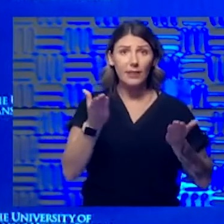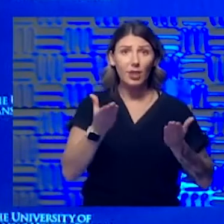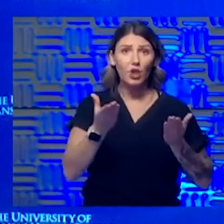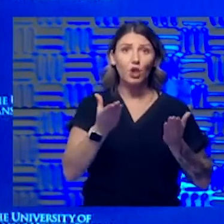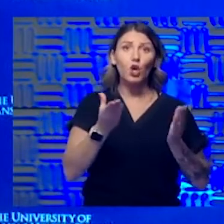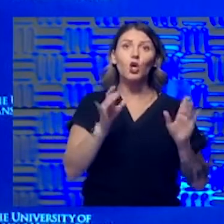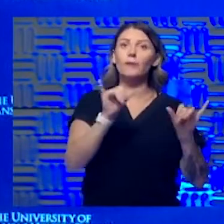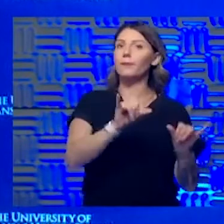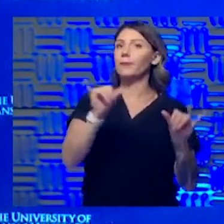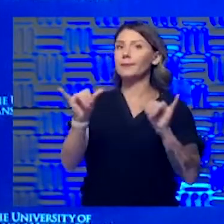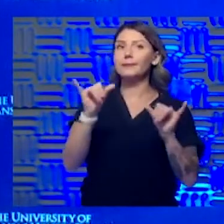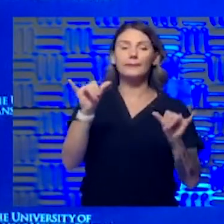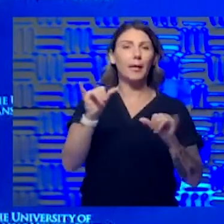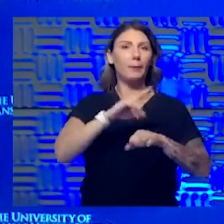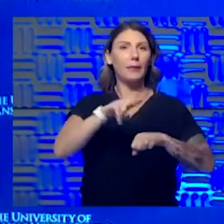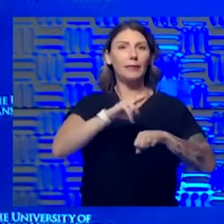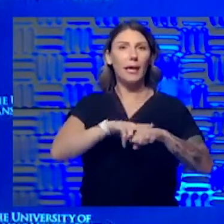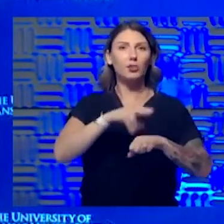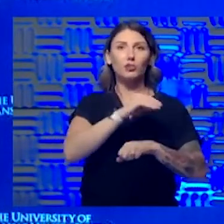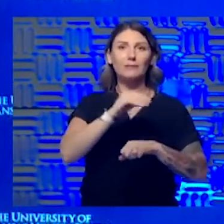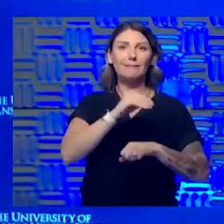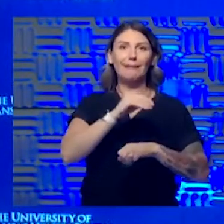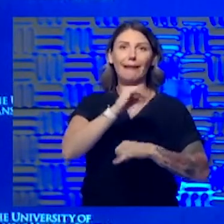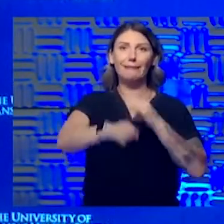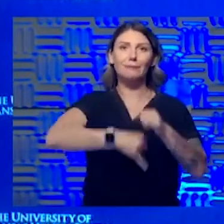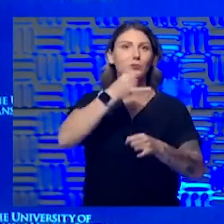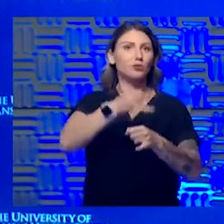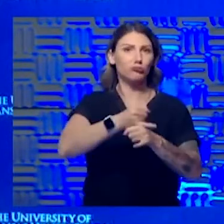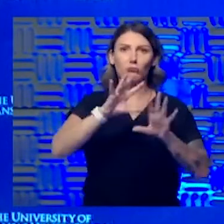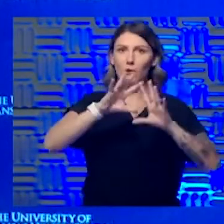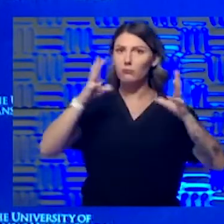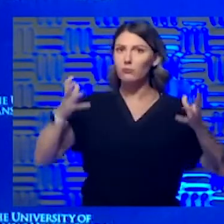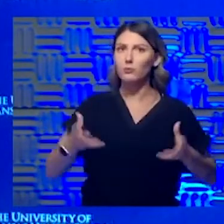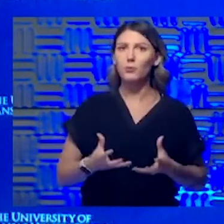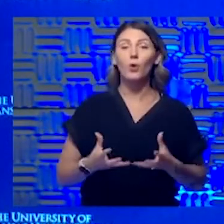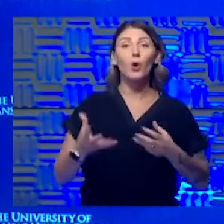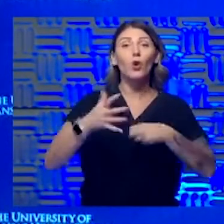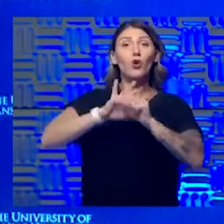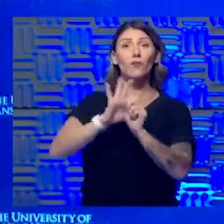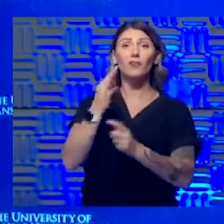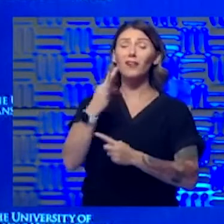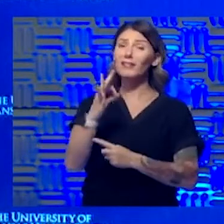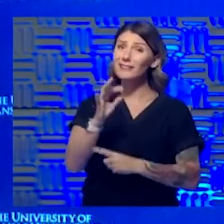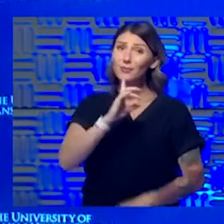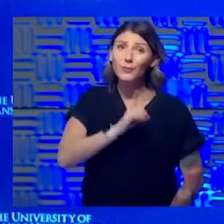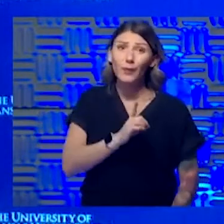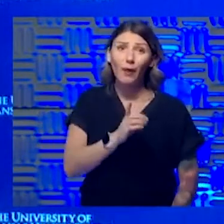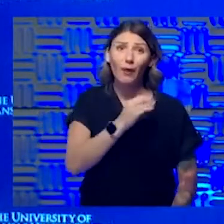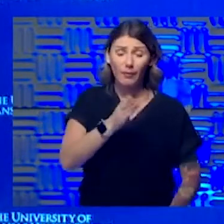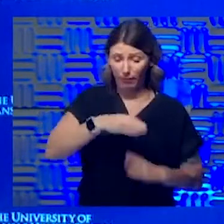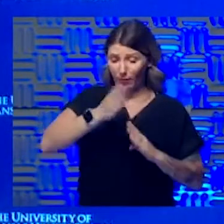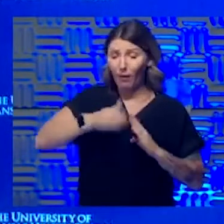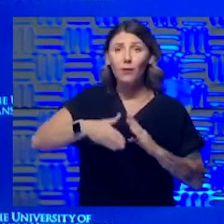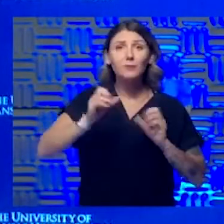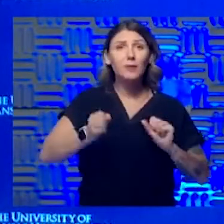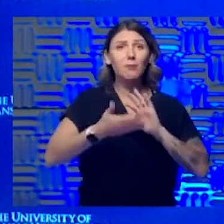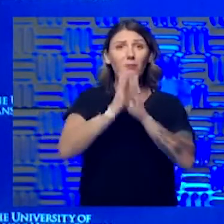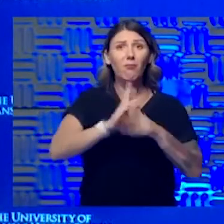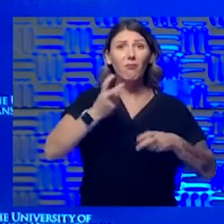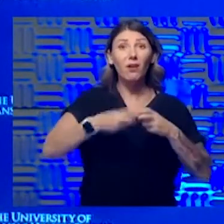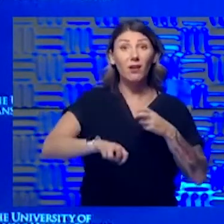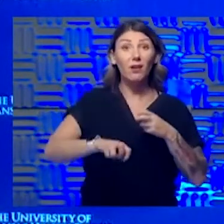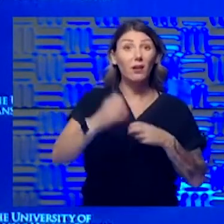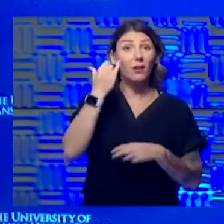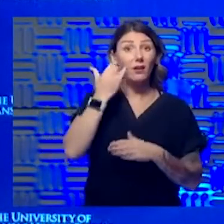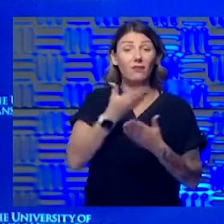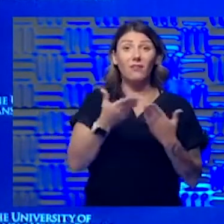and internationally. COVID-19 is very real. And the outcomes can be very difficult if things